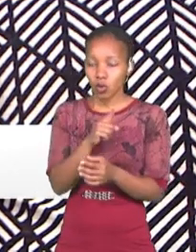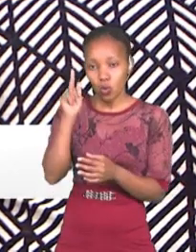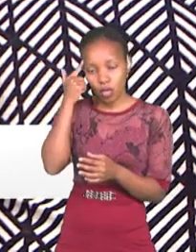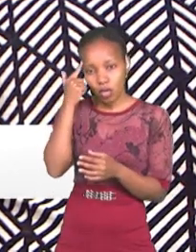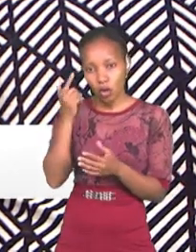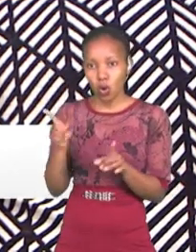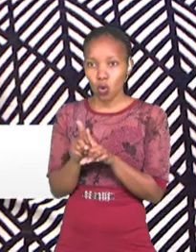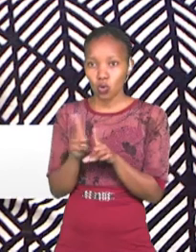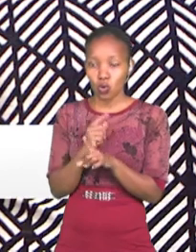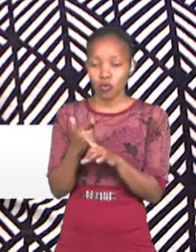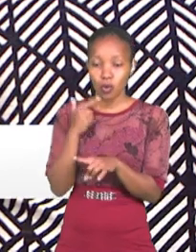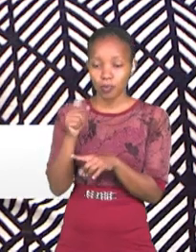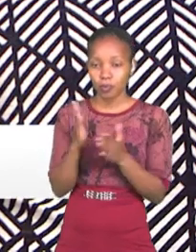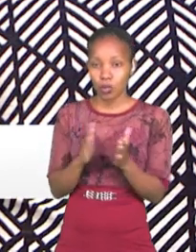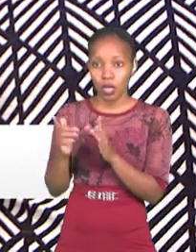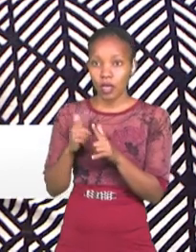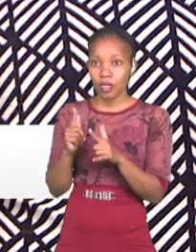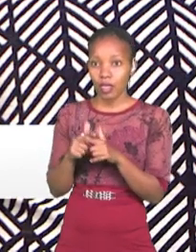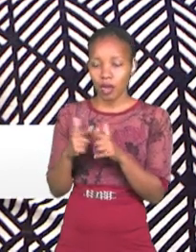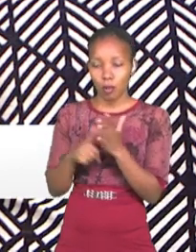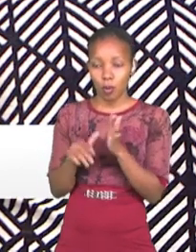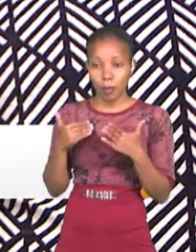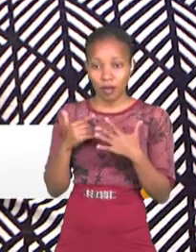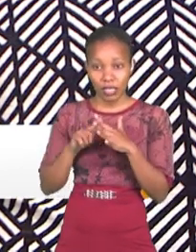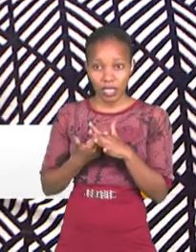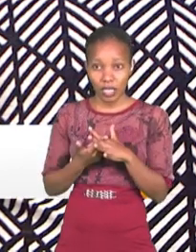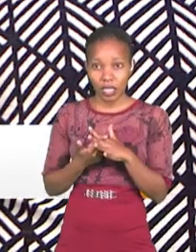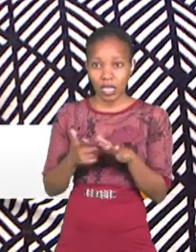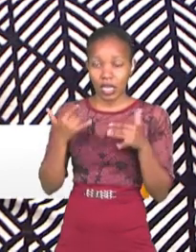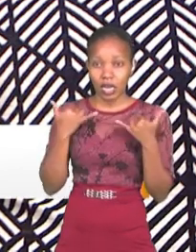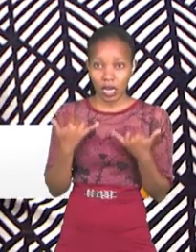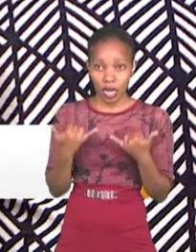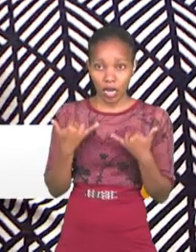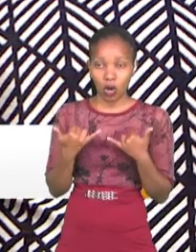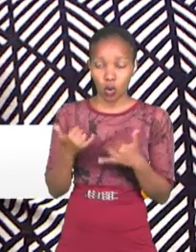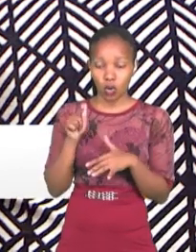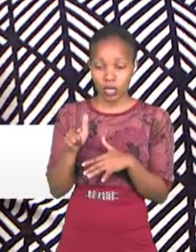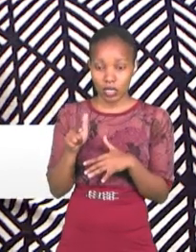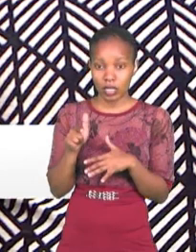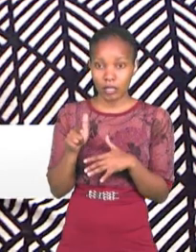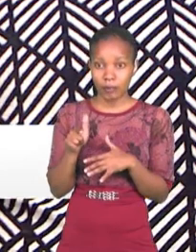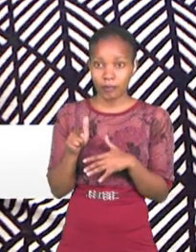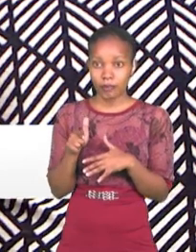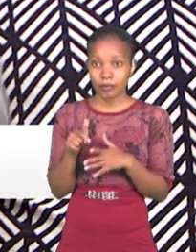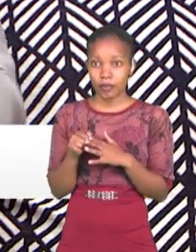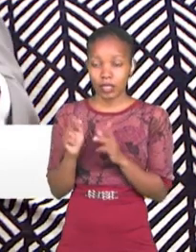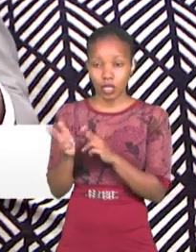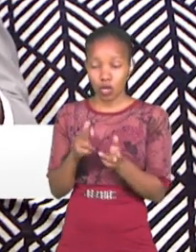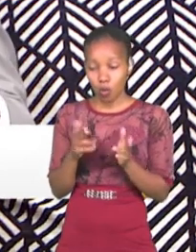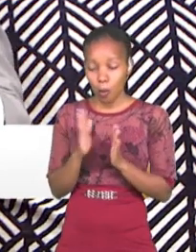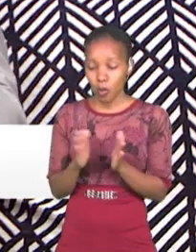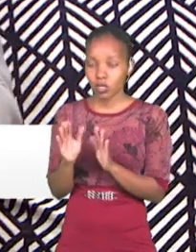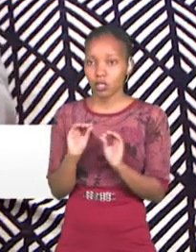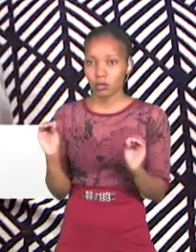think also from these processes we might be having complications whereby now this wasn't actually gotten in the normal